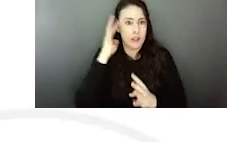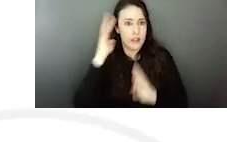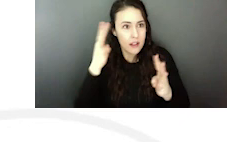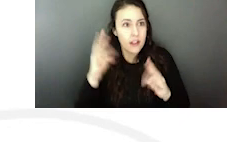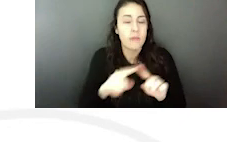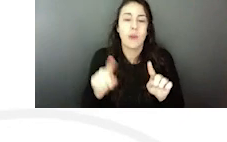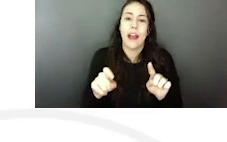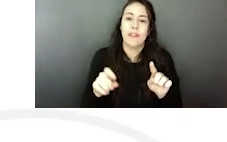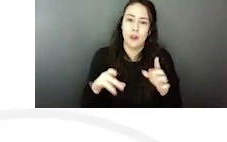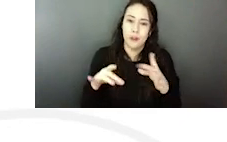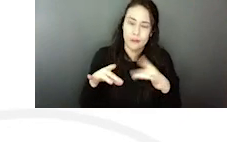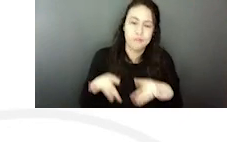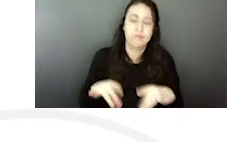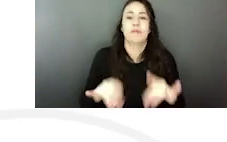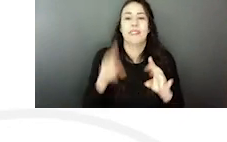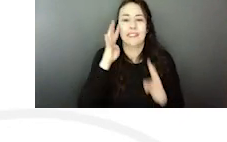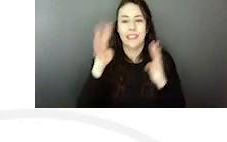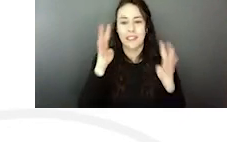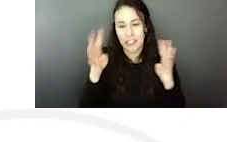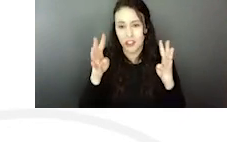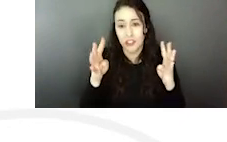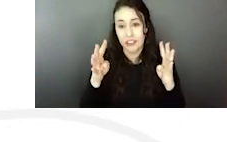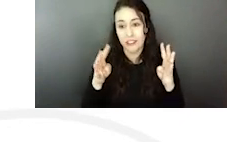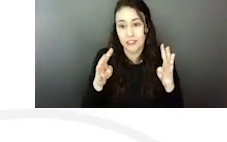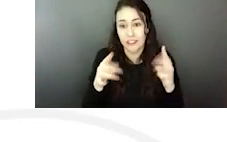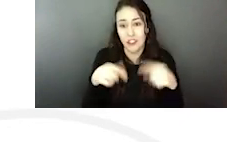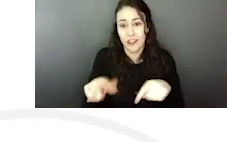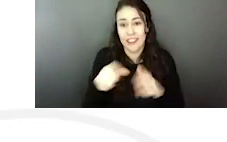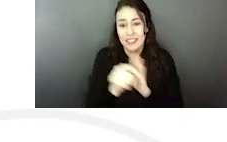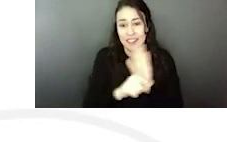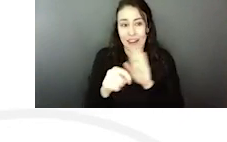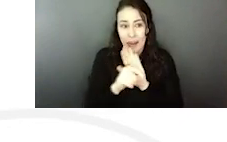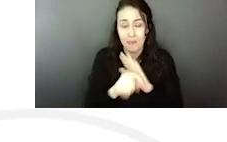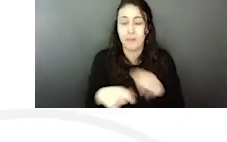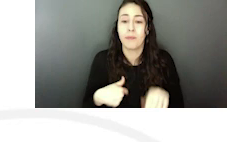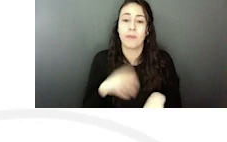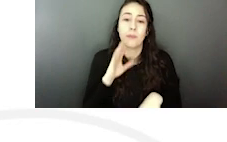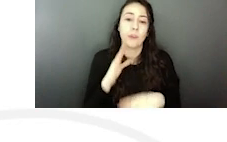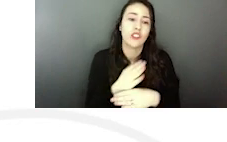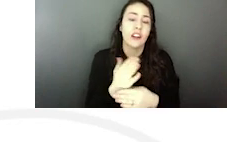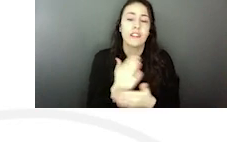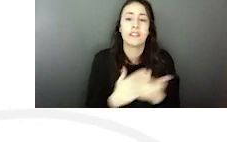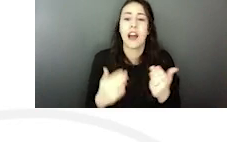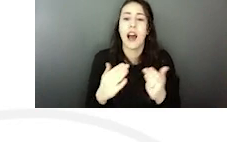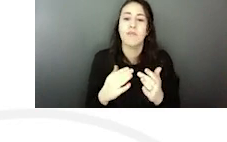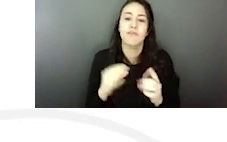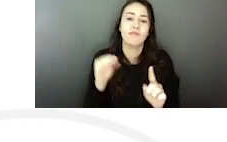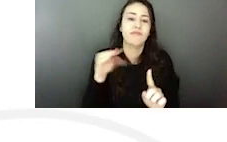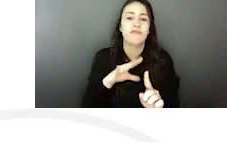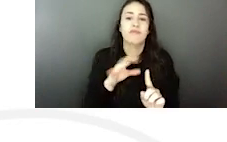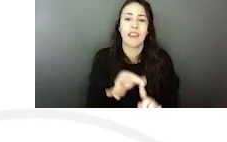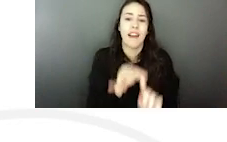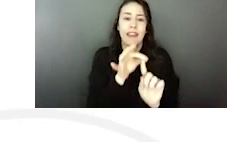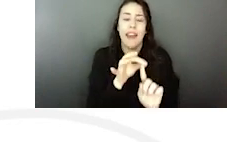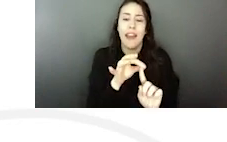of innovation during this era of change. So I'm just gonna share some highlights about how our demographics have been shifting